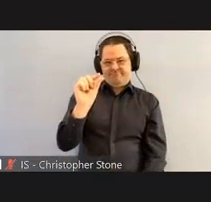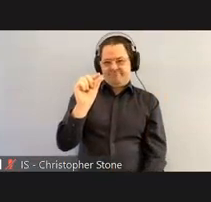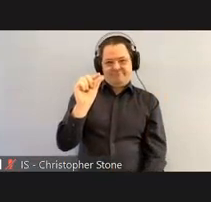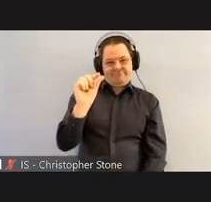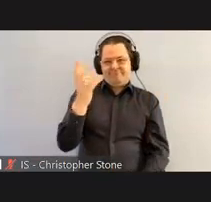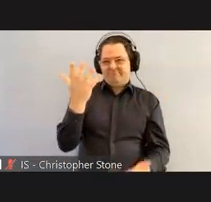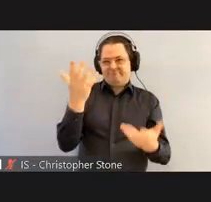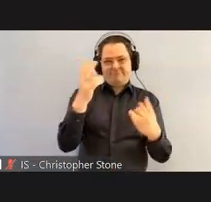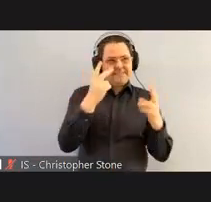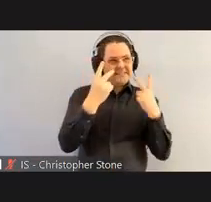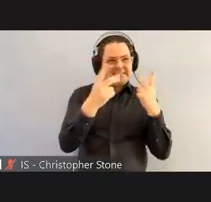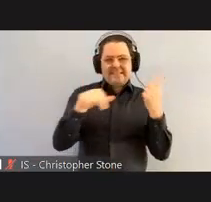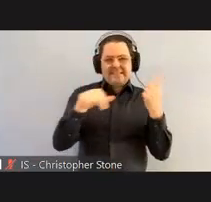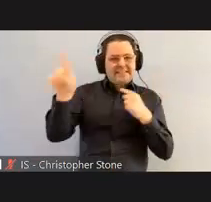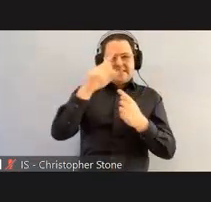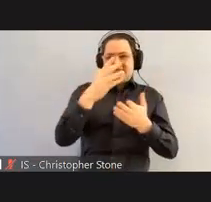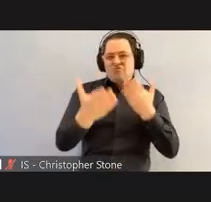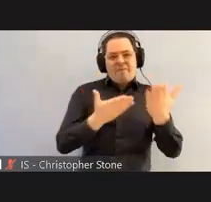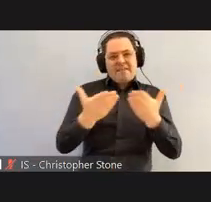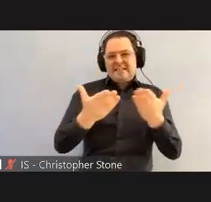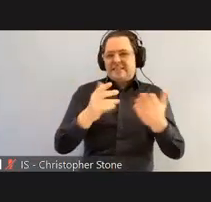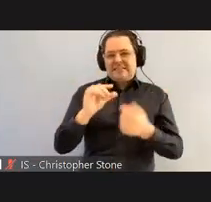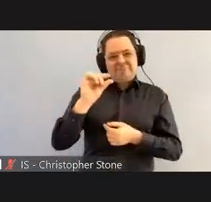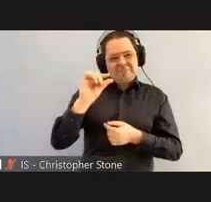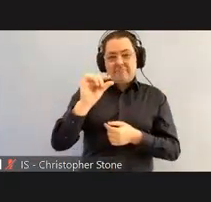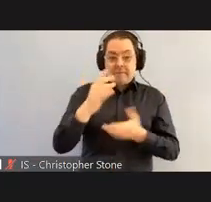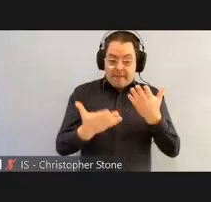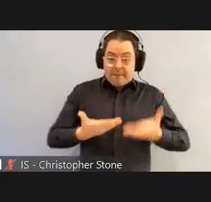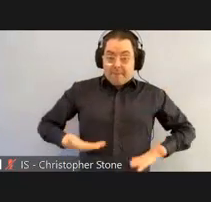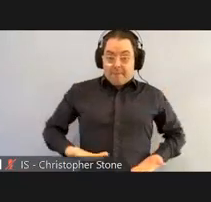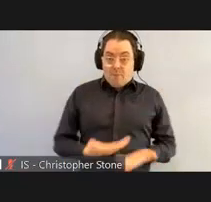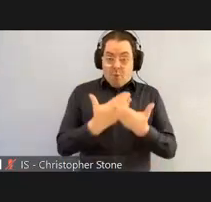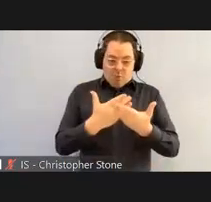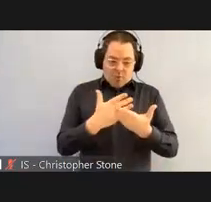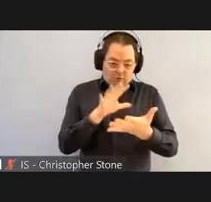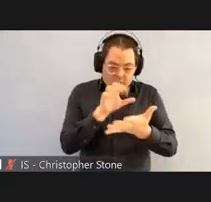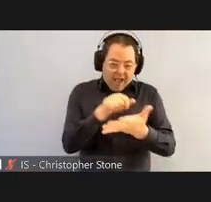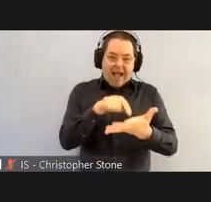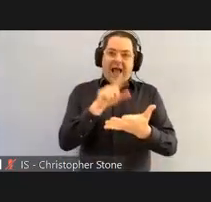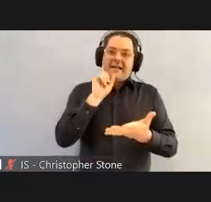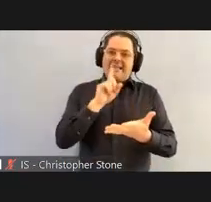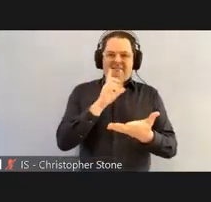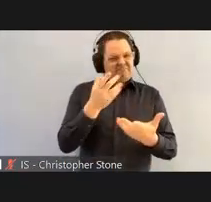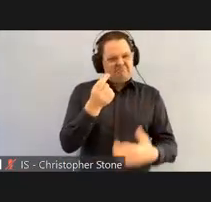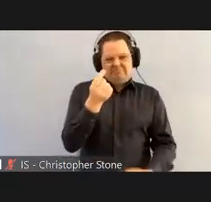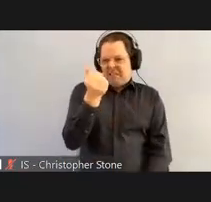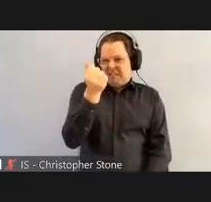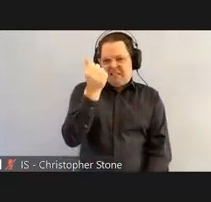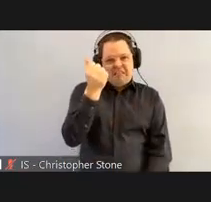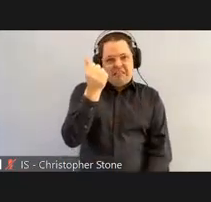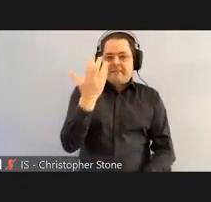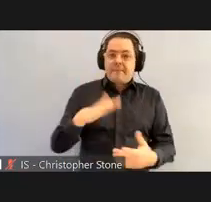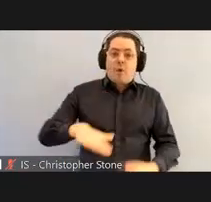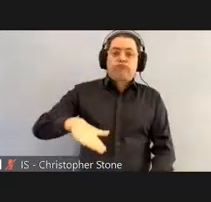limited services for early identification. So most children get identified late.